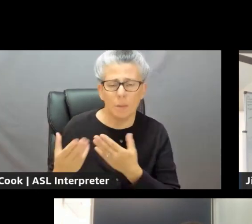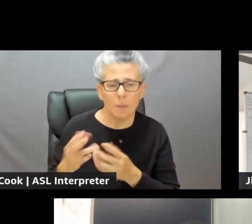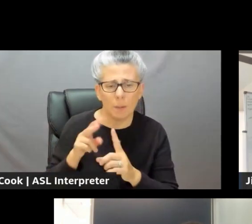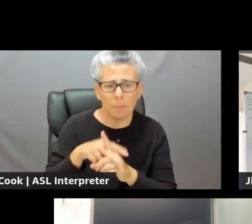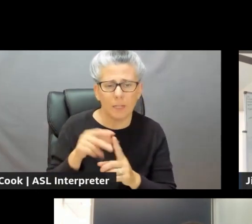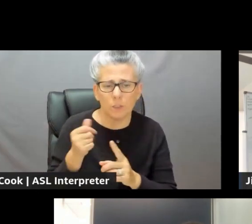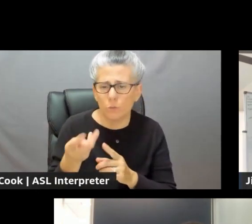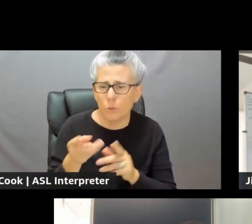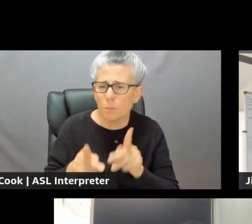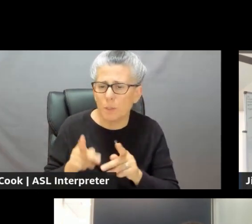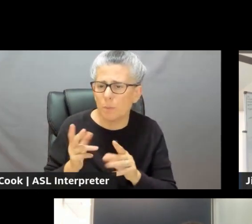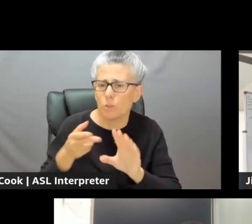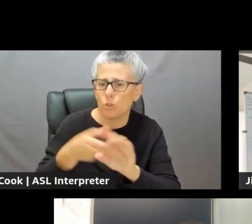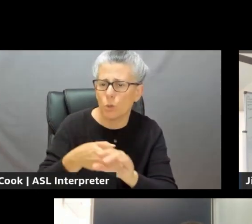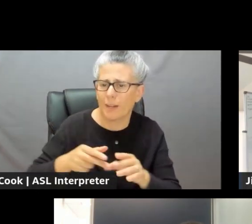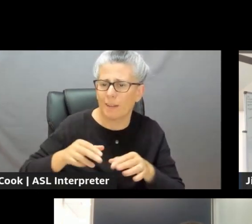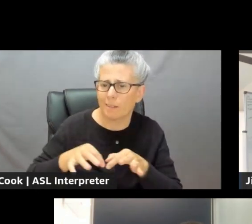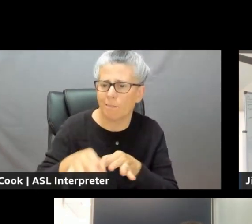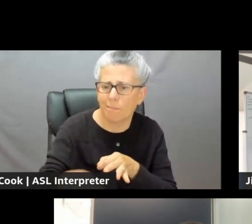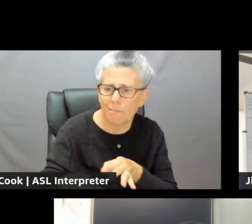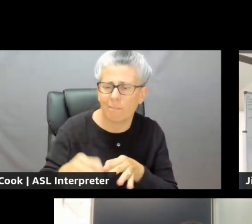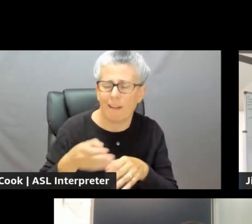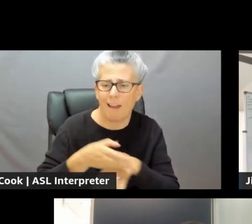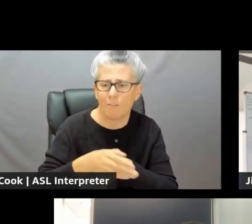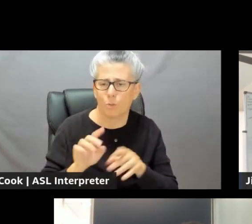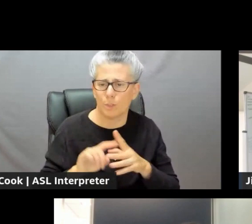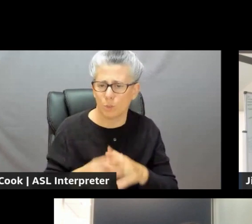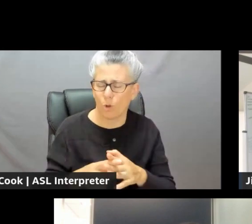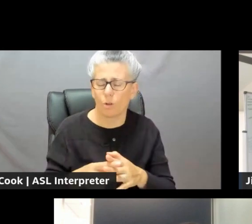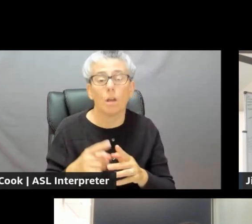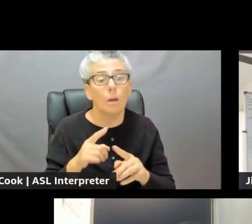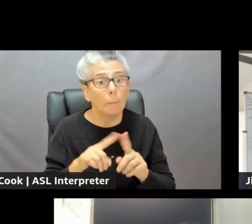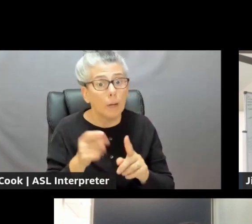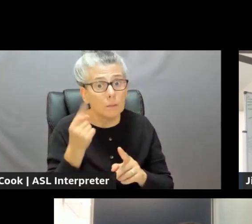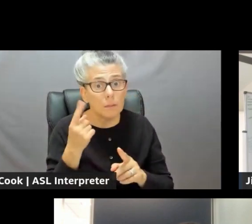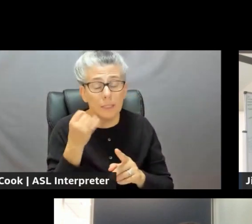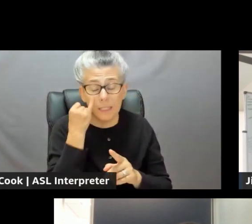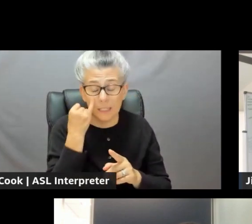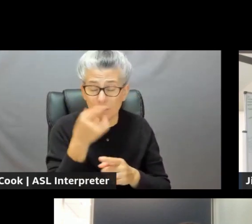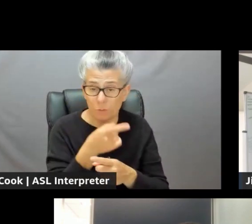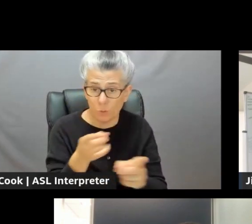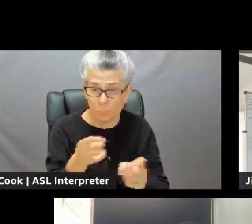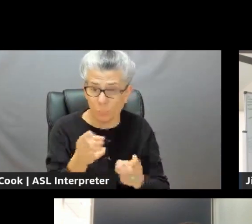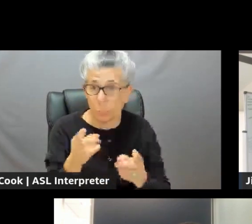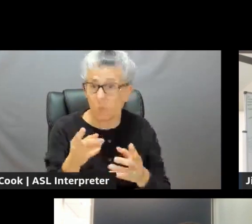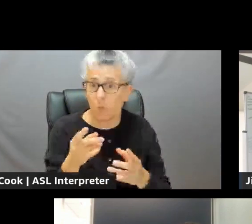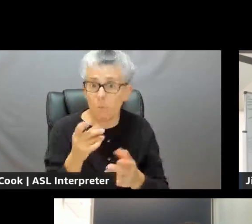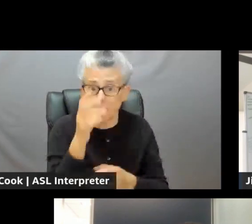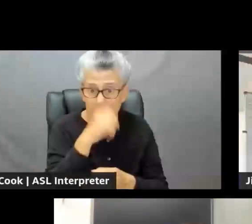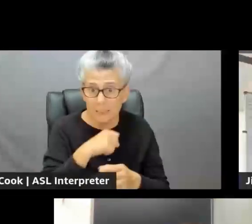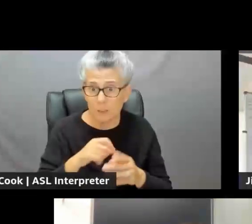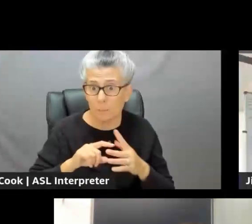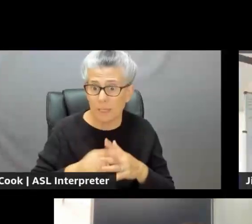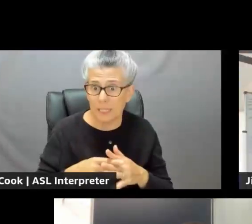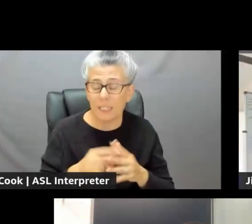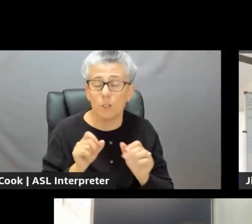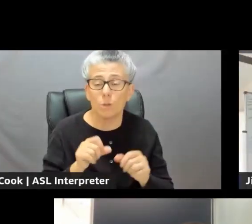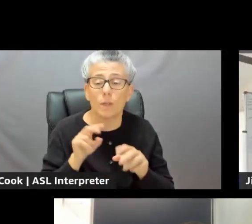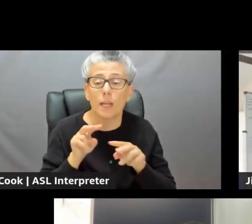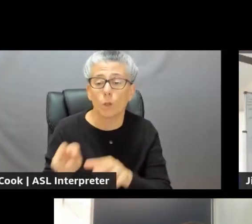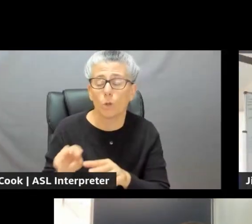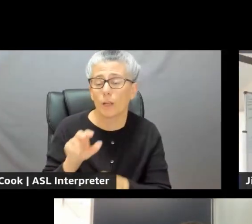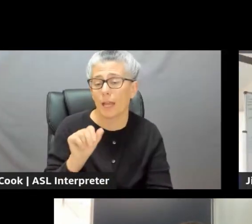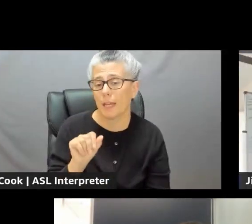So if you missed any part of this episode, you can always go to the AWS Events YouTube channel, and there you can